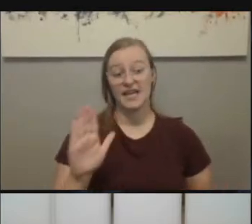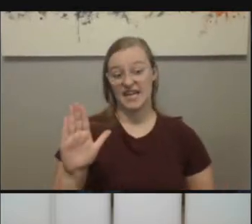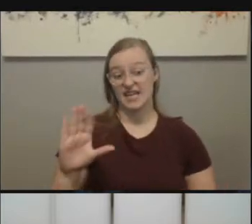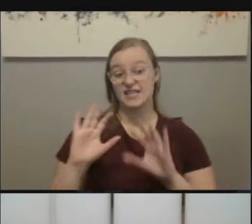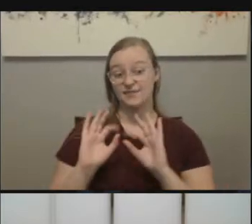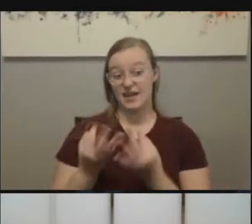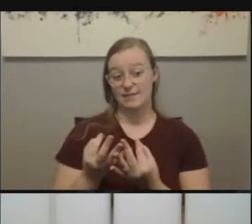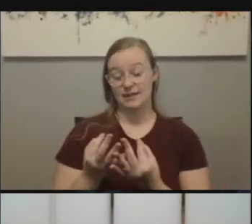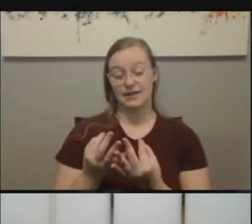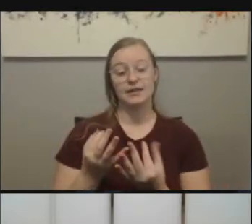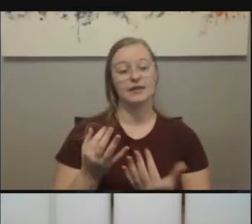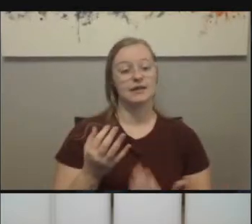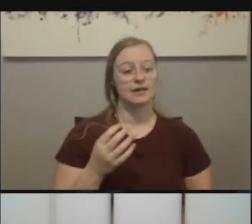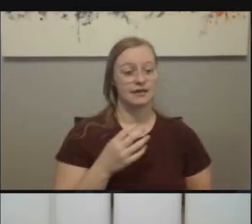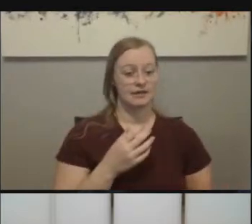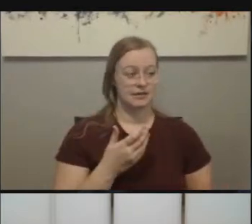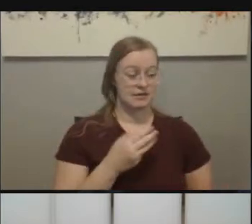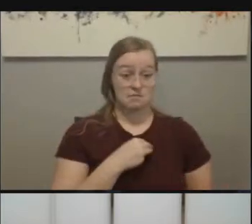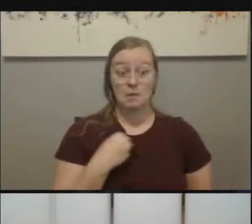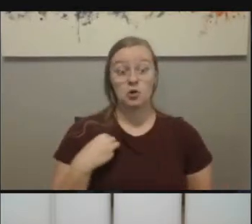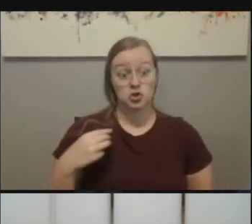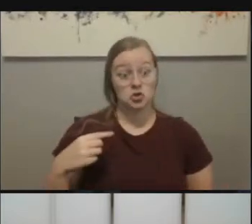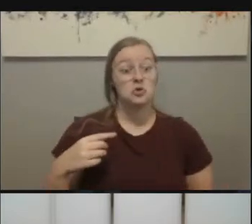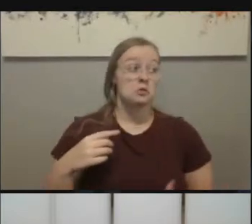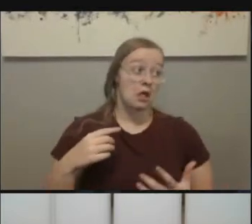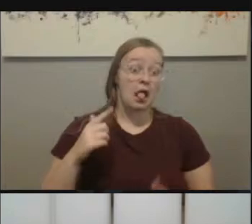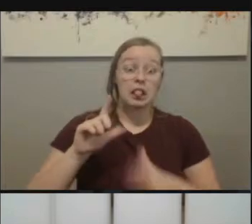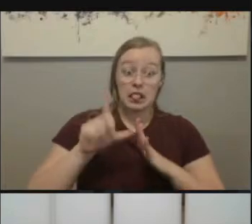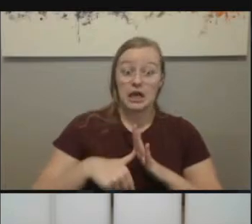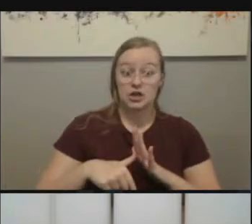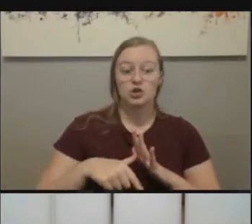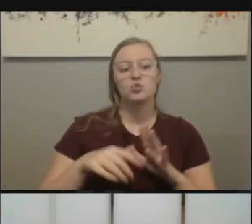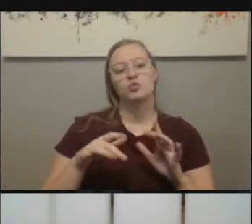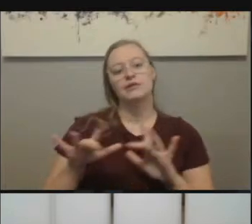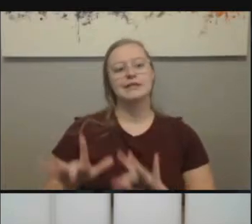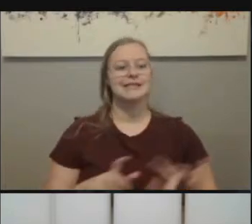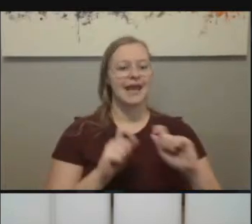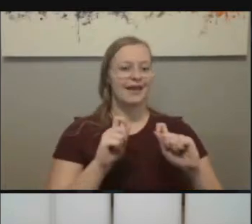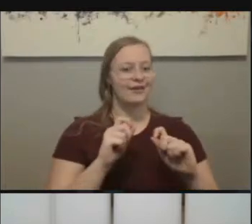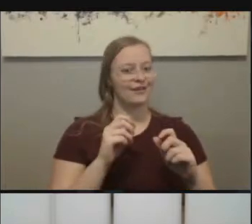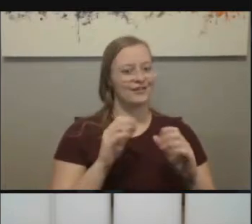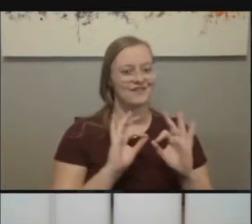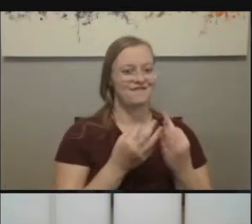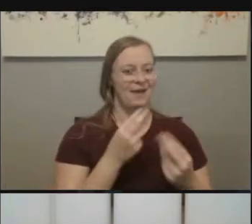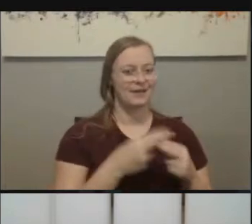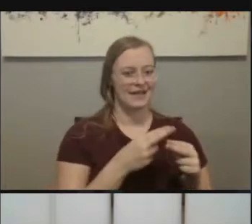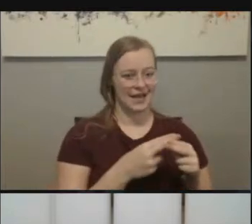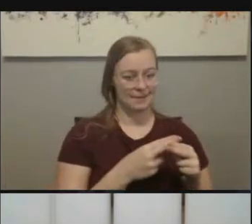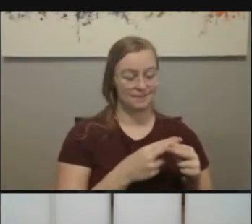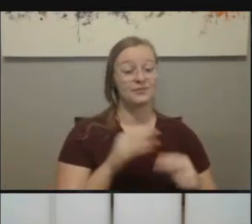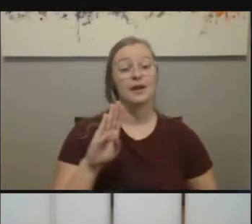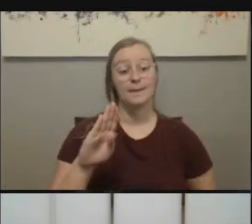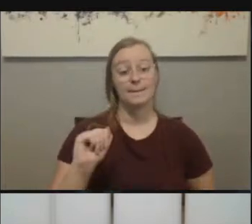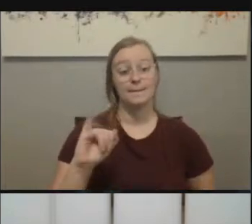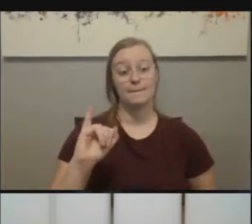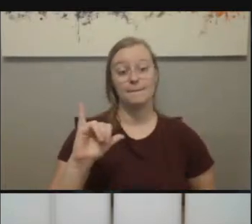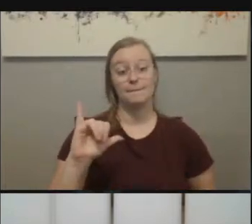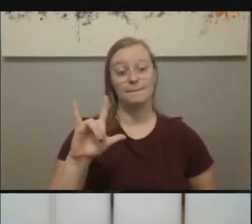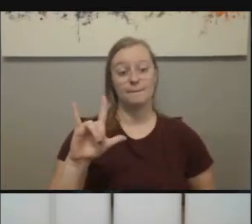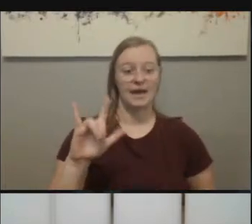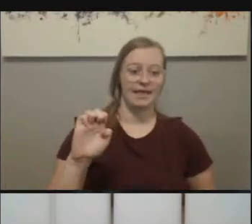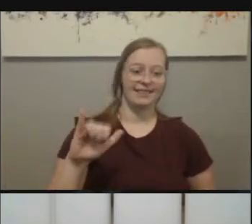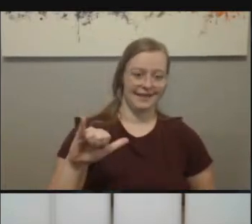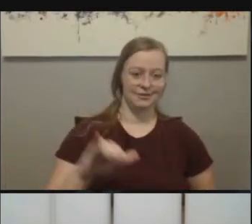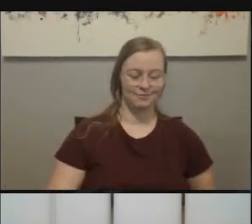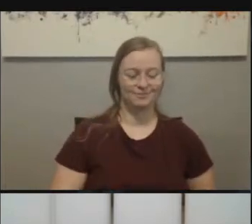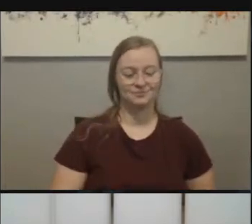family, members who would eventually take the family name, the surname of Bailey.